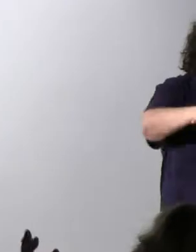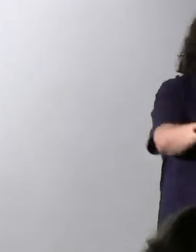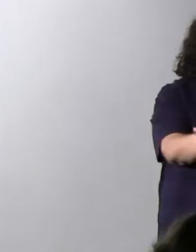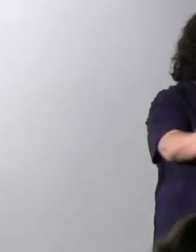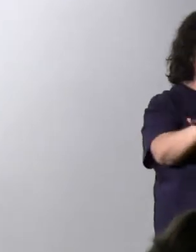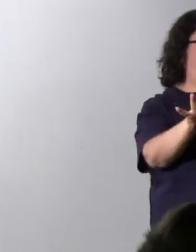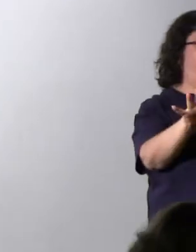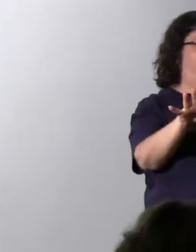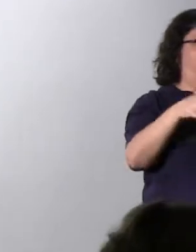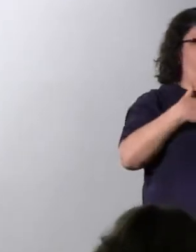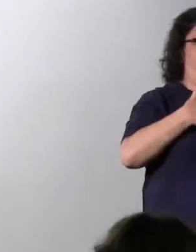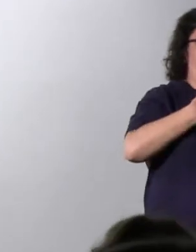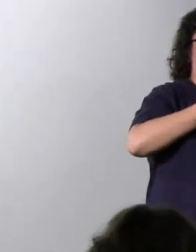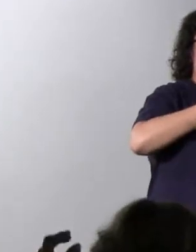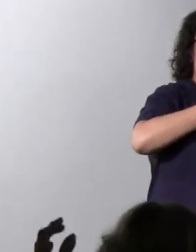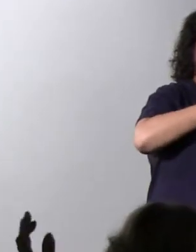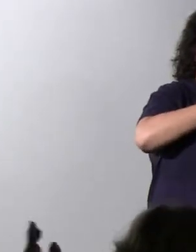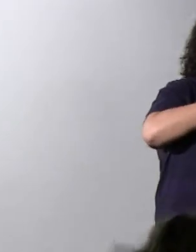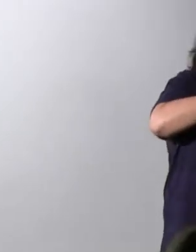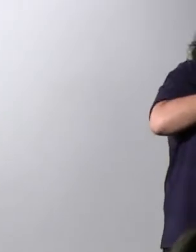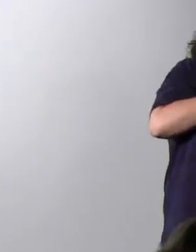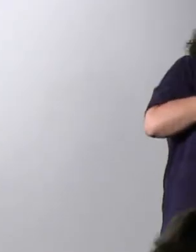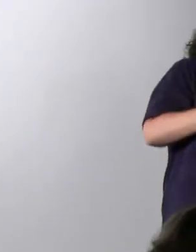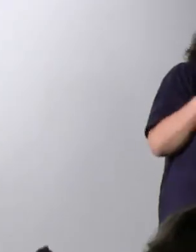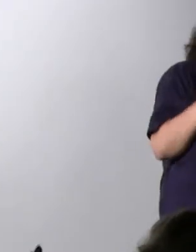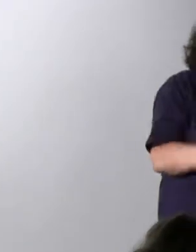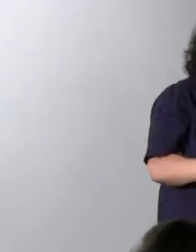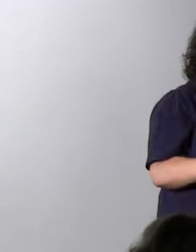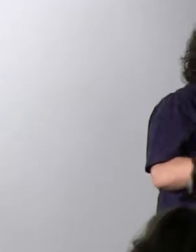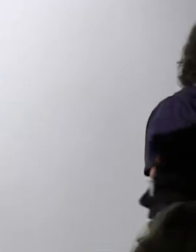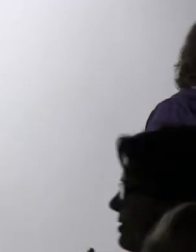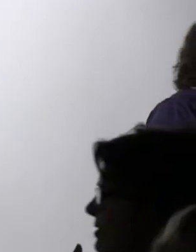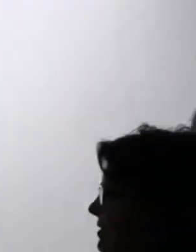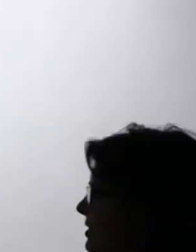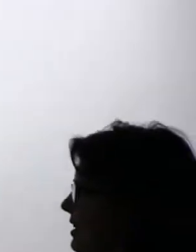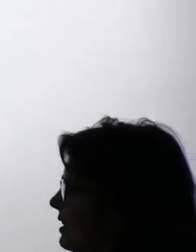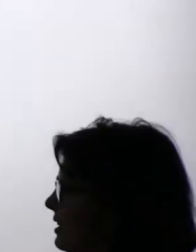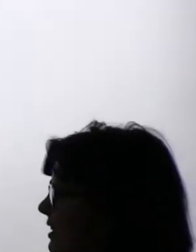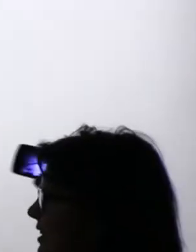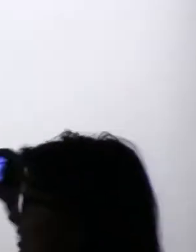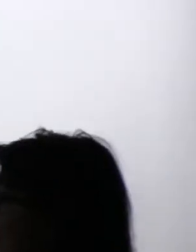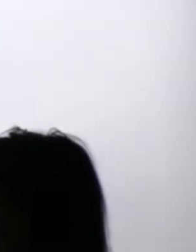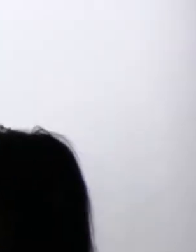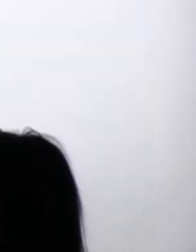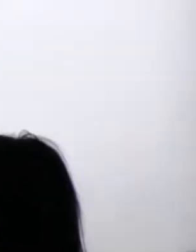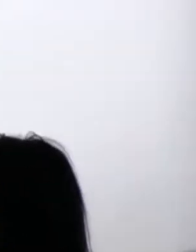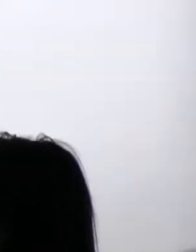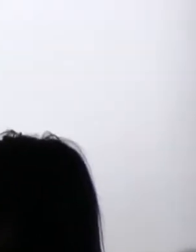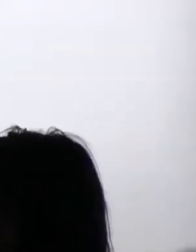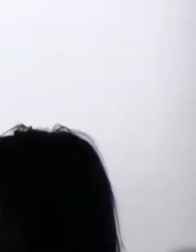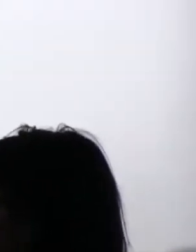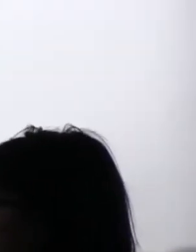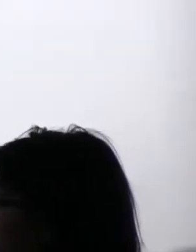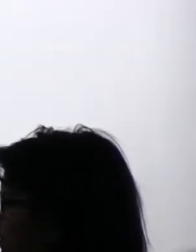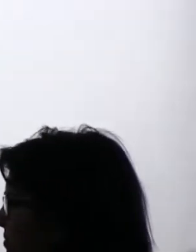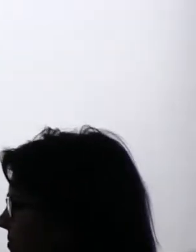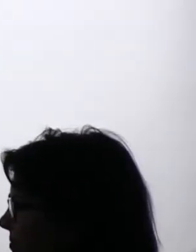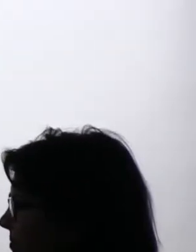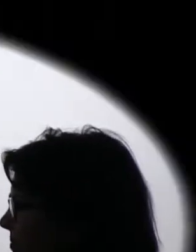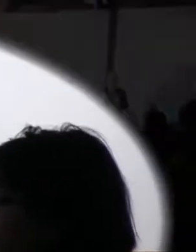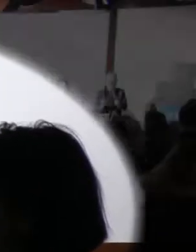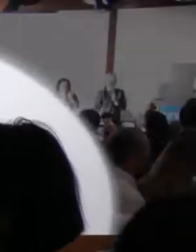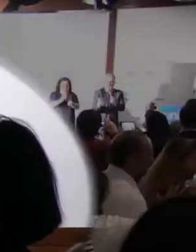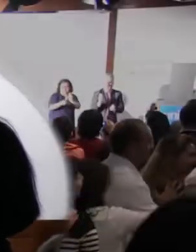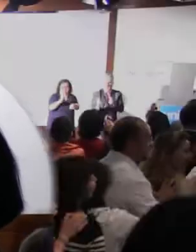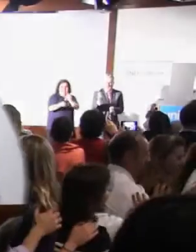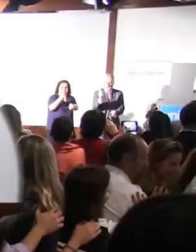it up. I need guitar. Turn it up, turn it up, turn it up. I like the drum when it goes pumped,